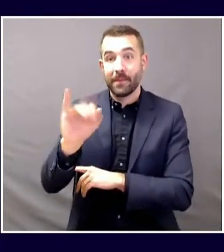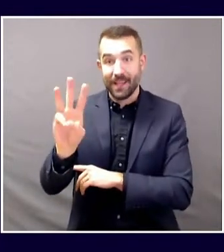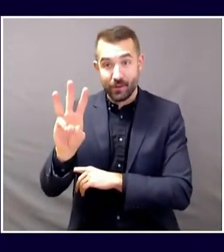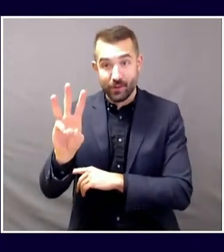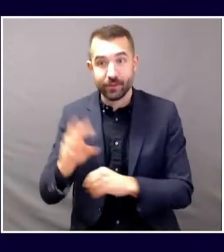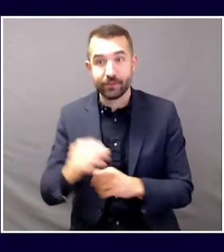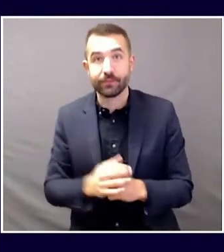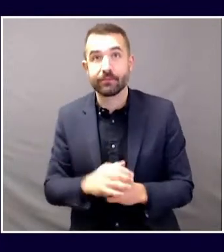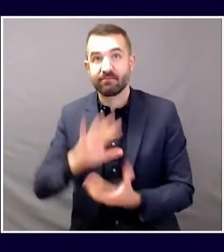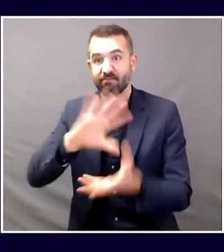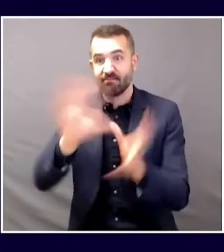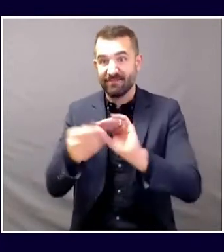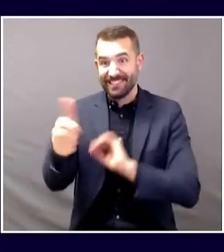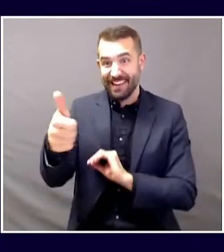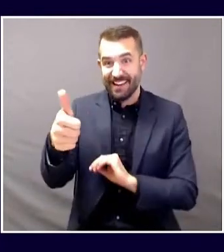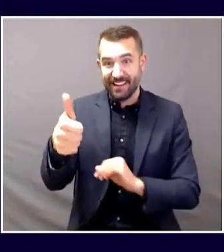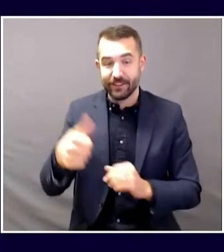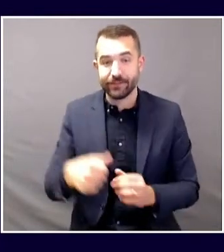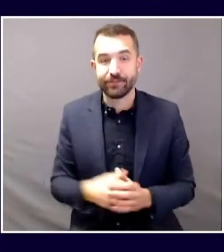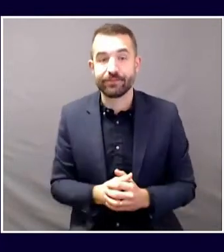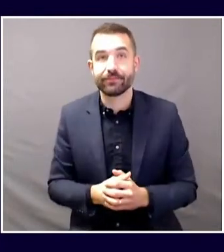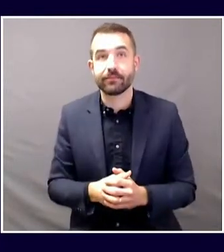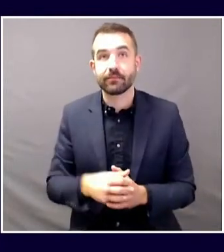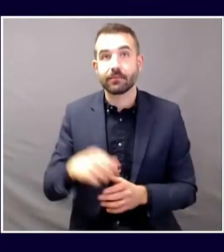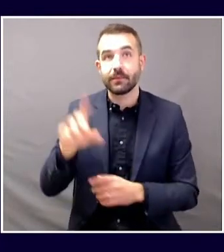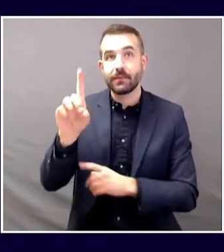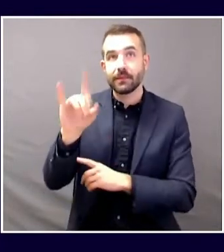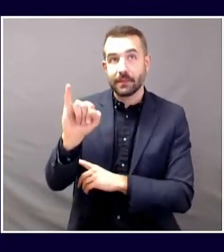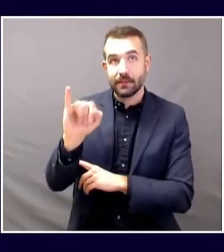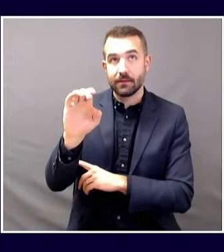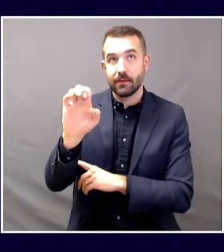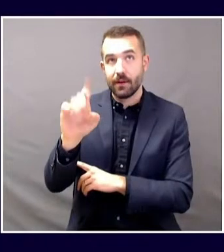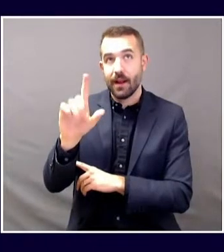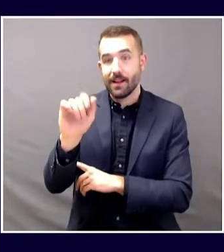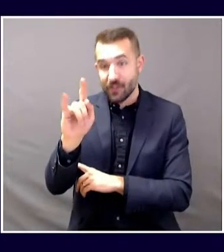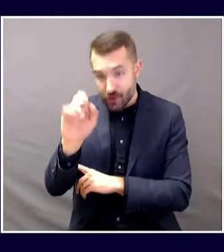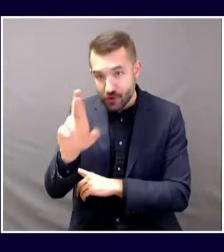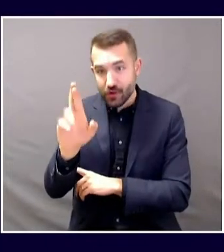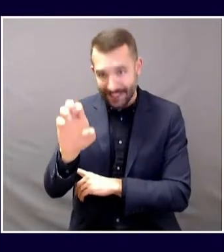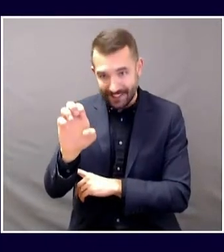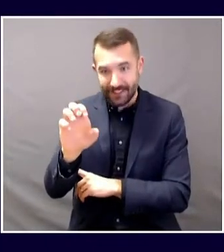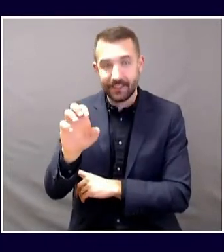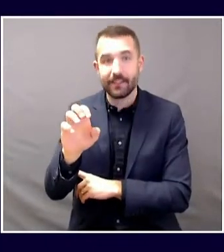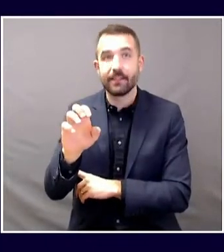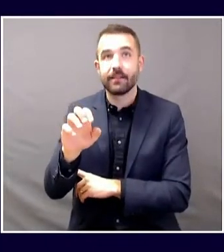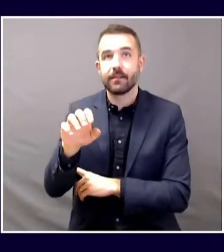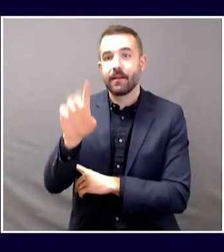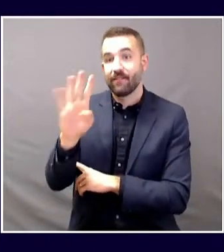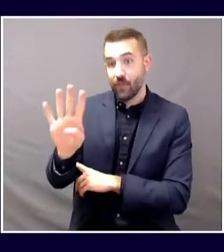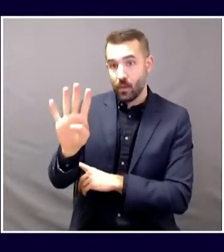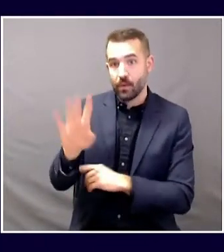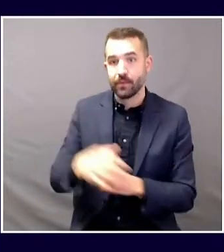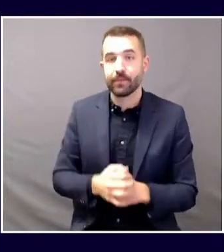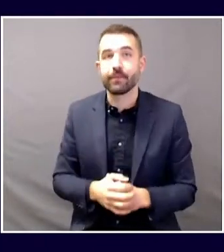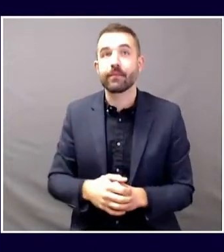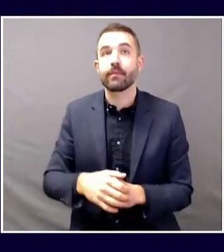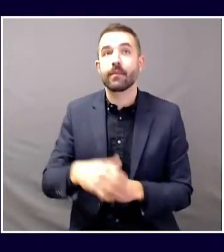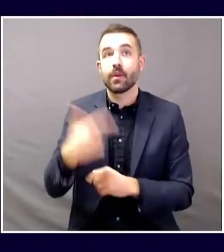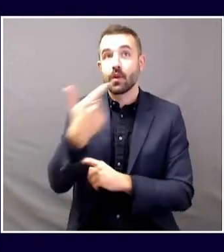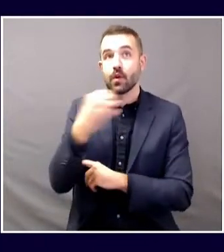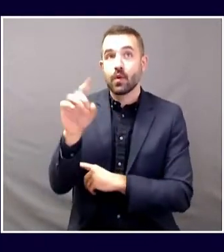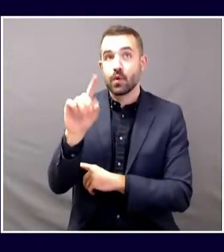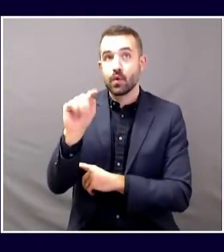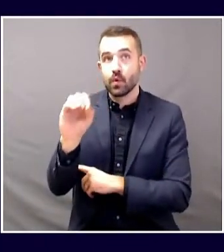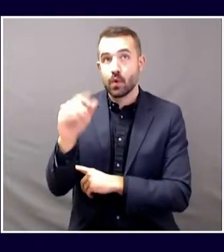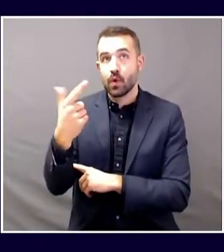cases. Another at Dielectric in Raymond, where there are 4 cases. At Good to Grow Childcare in